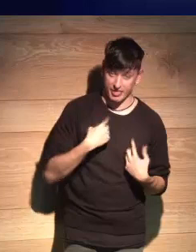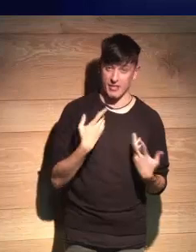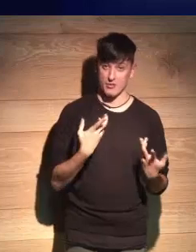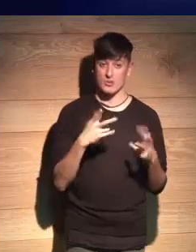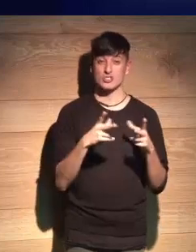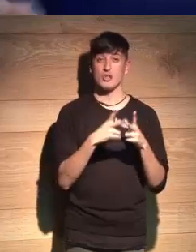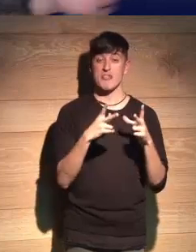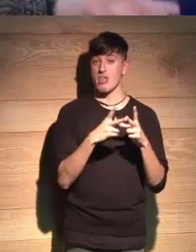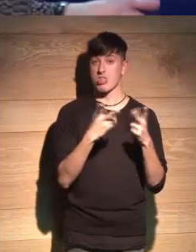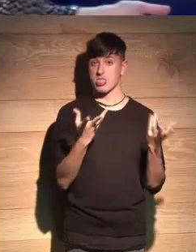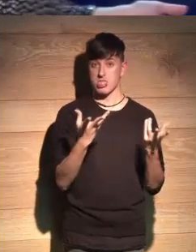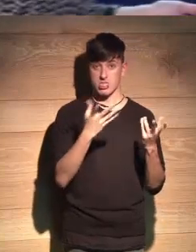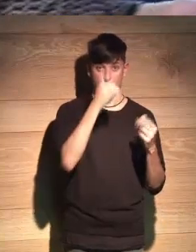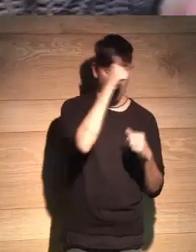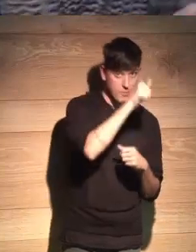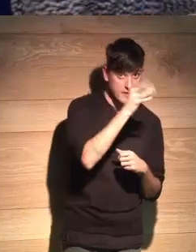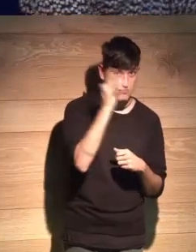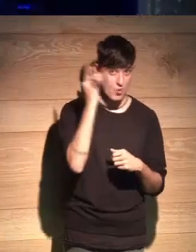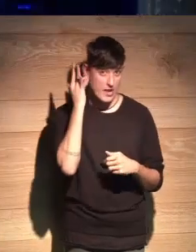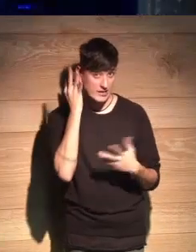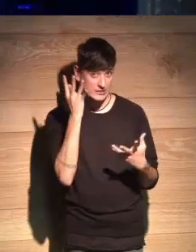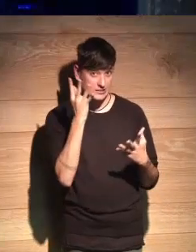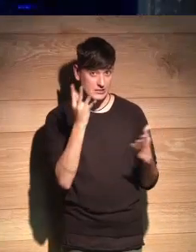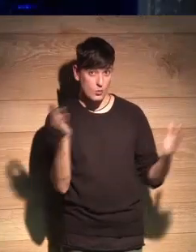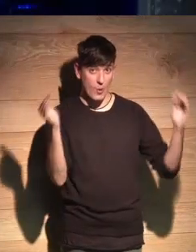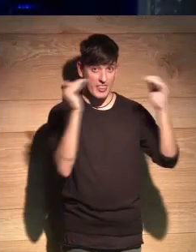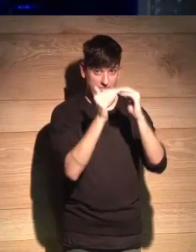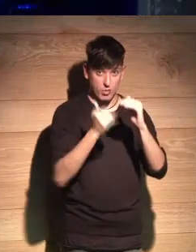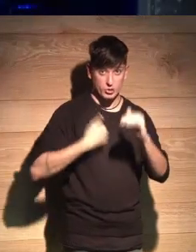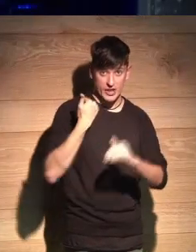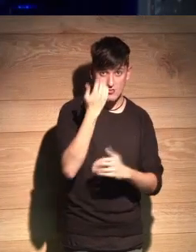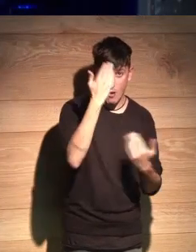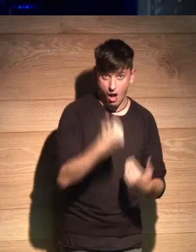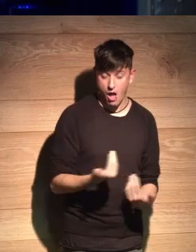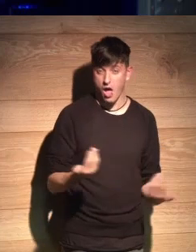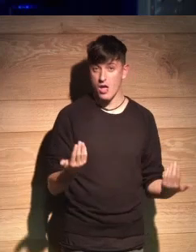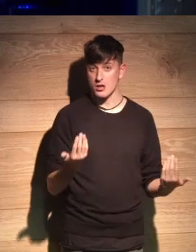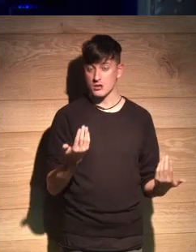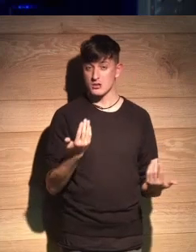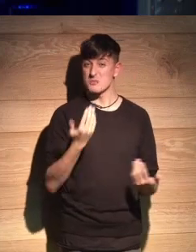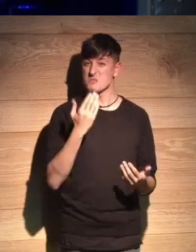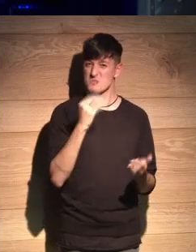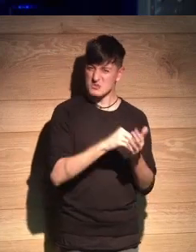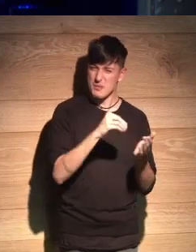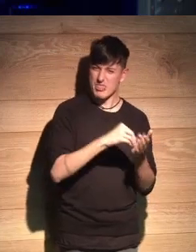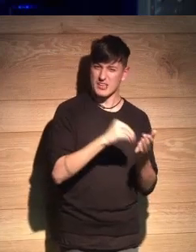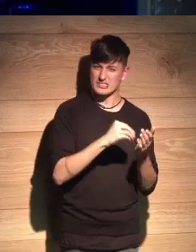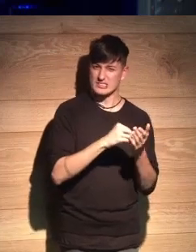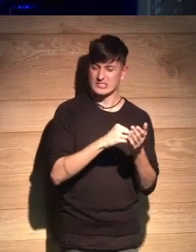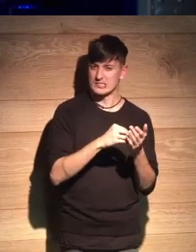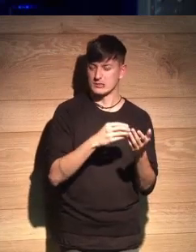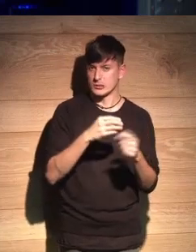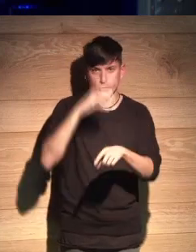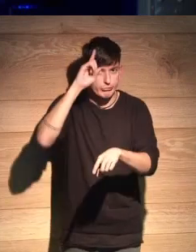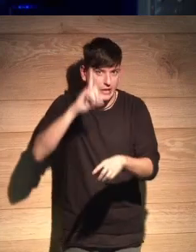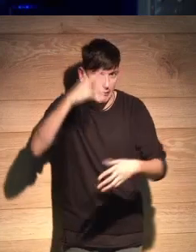a society where men and women don't have equal opportunities,